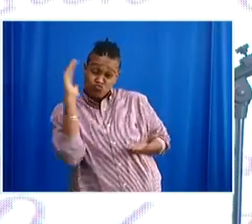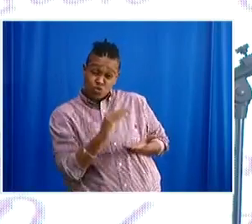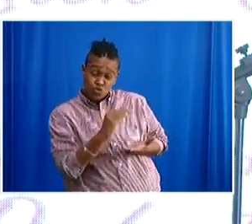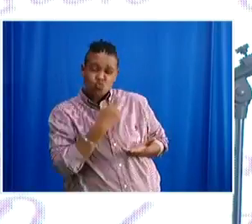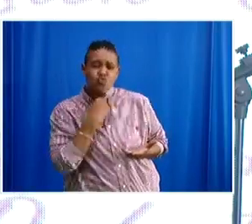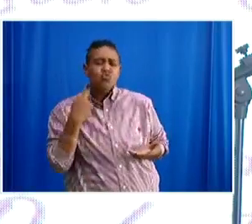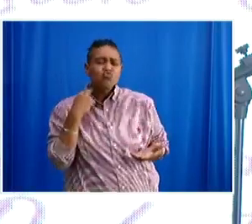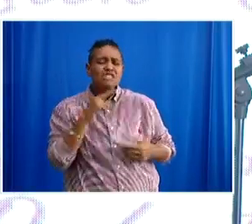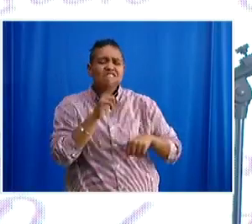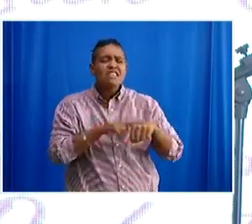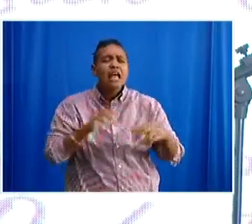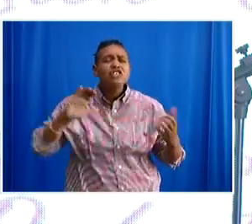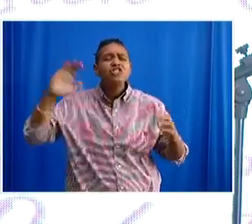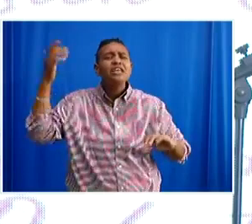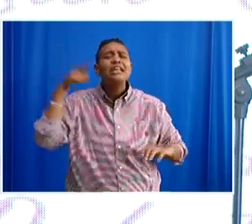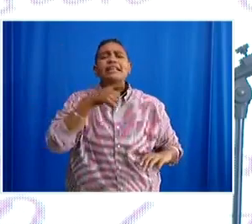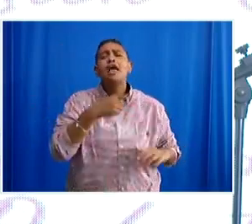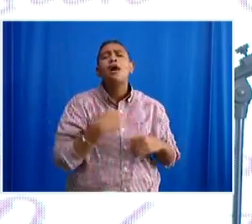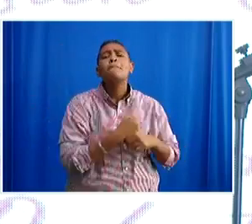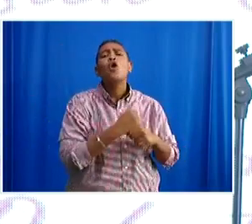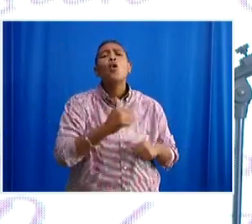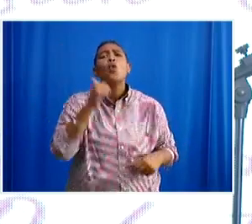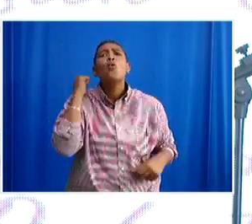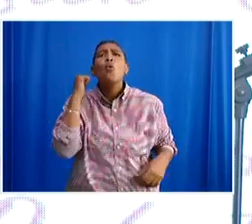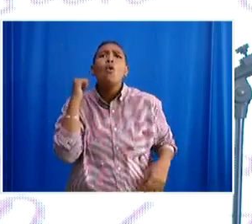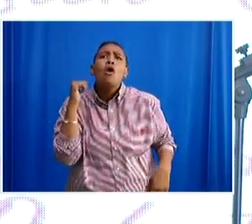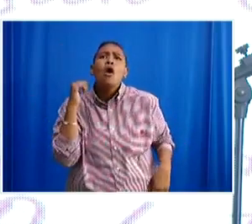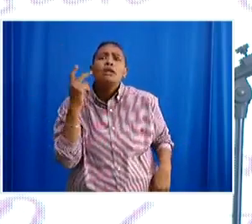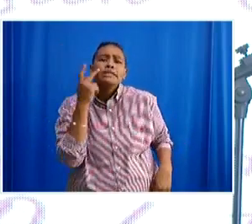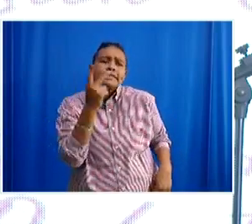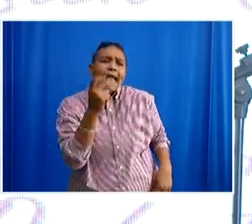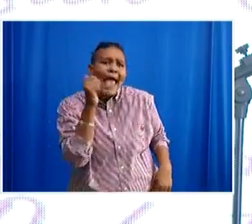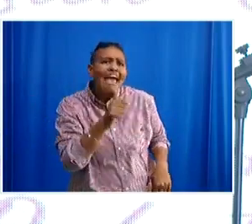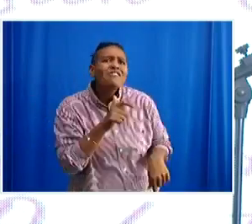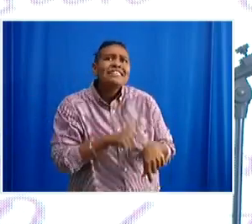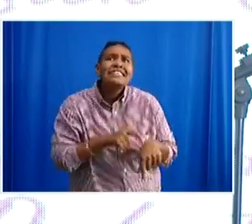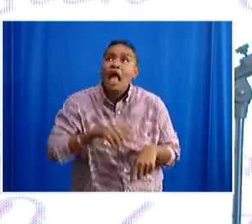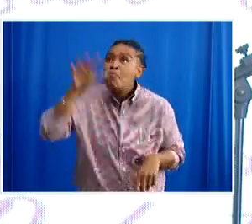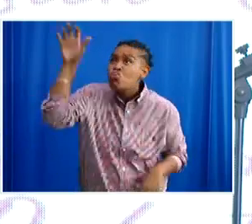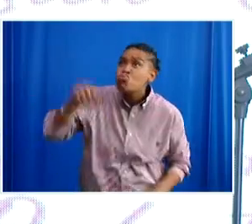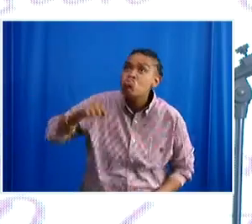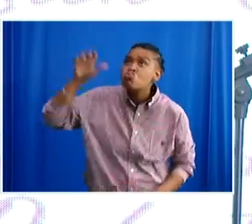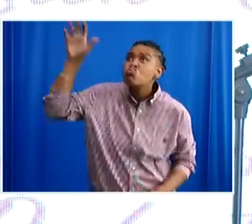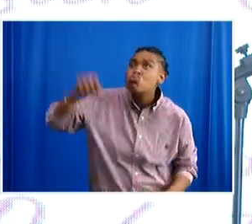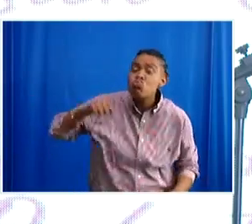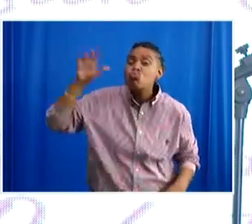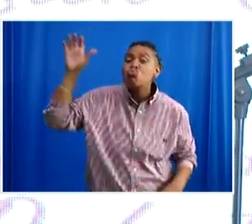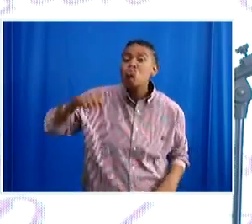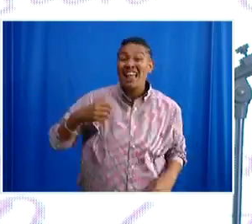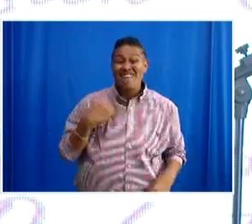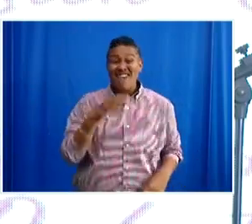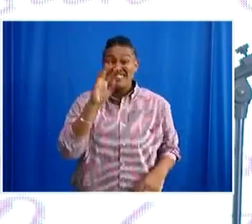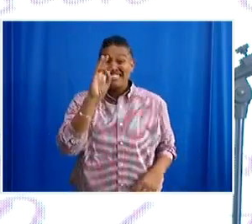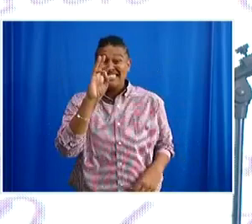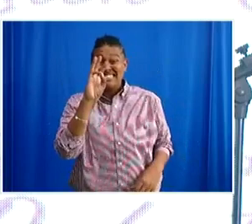product is not going to be triggered on every occasion. That product sits in a